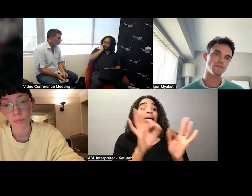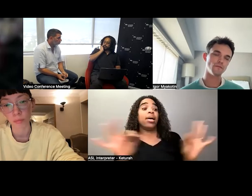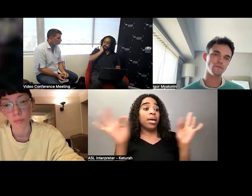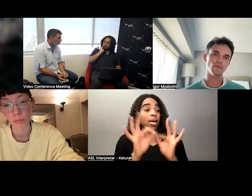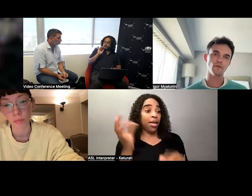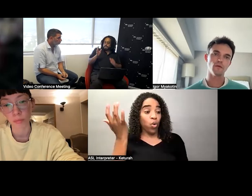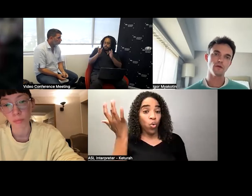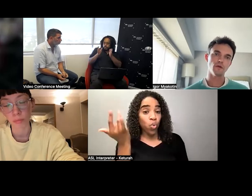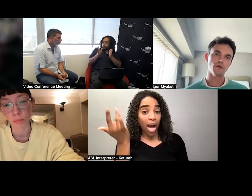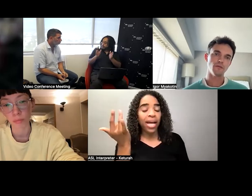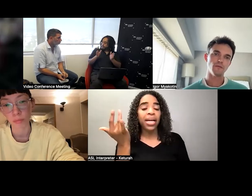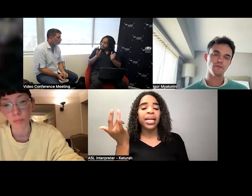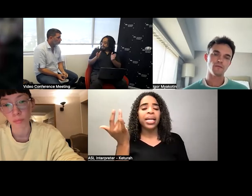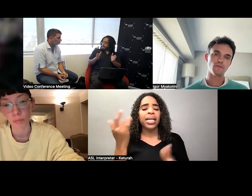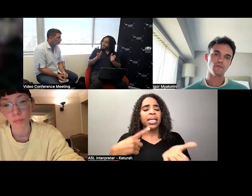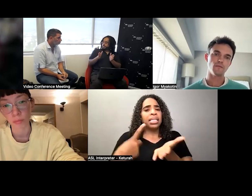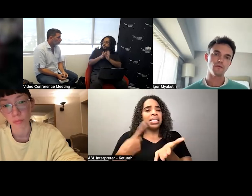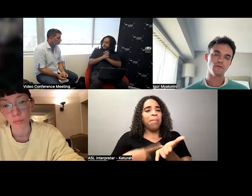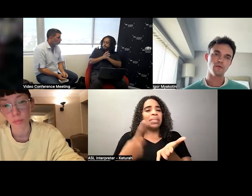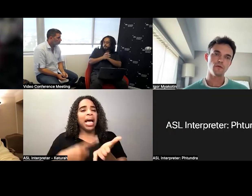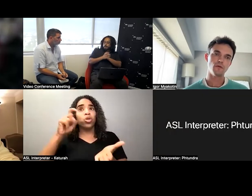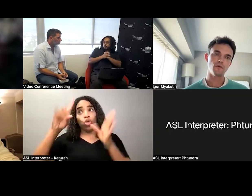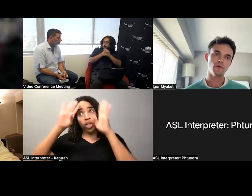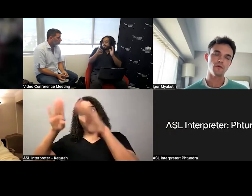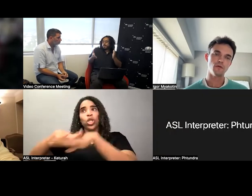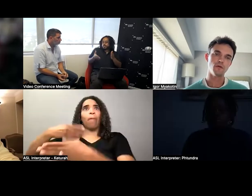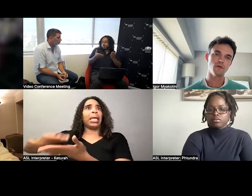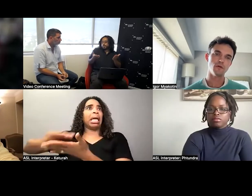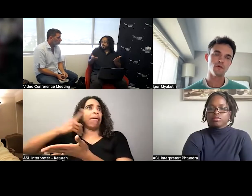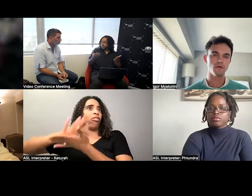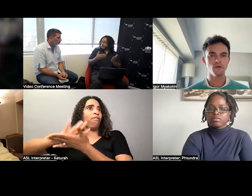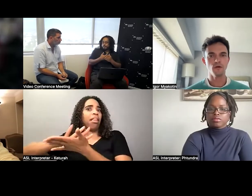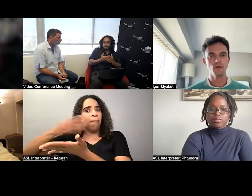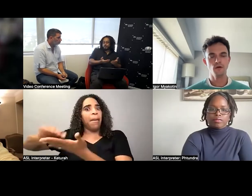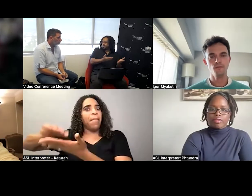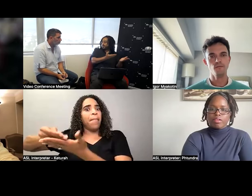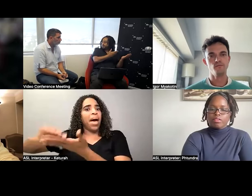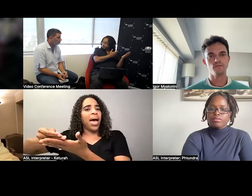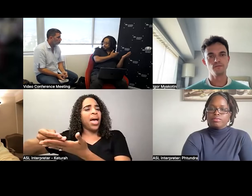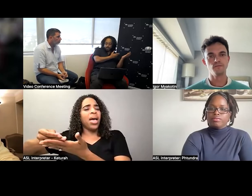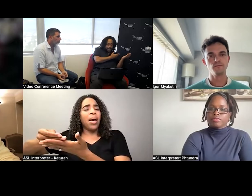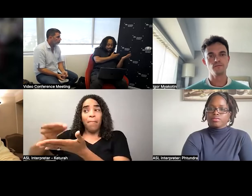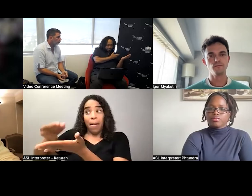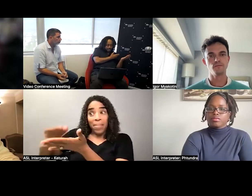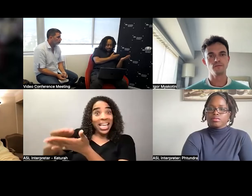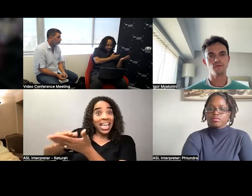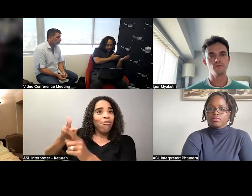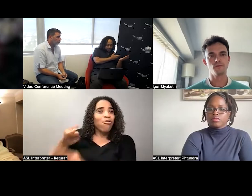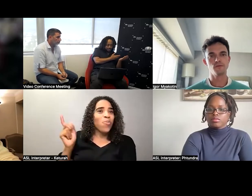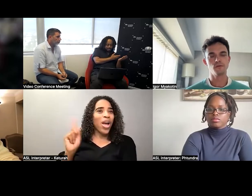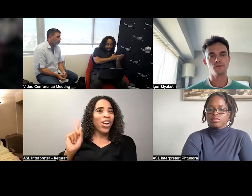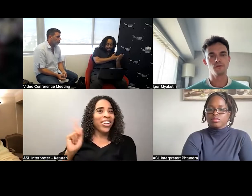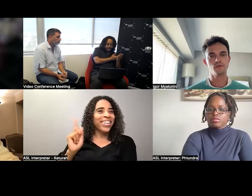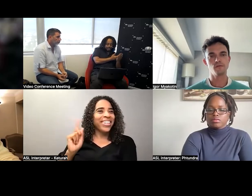you know, it's very easy to just focus on the funding aspect, but of course, so often our funding depends on what our last success was,